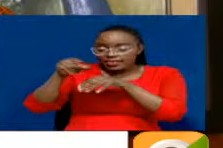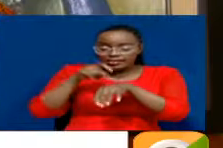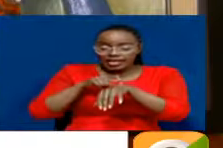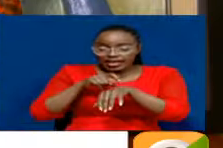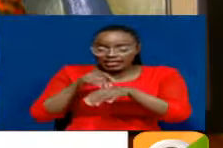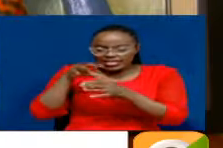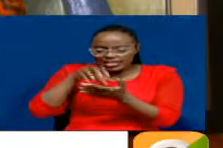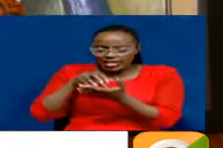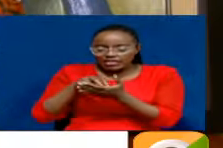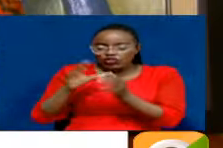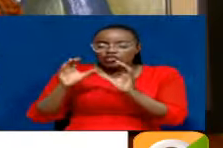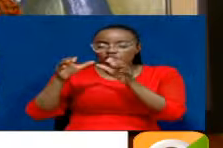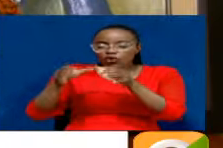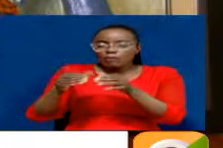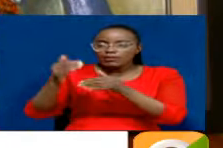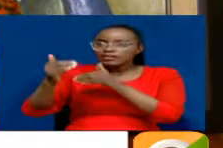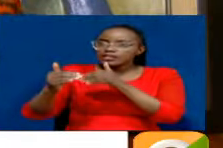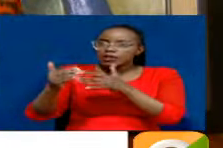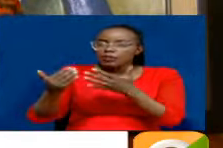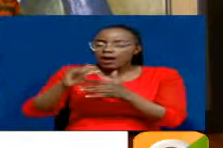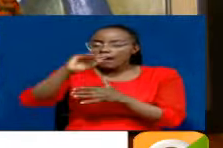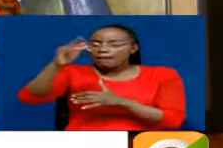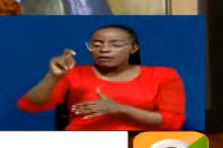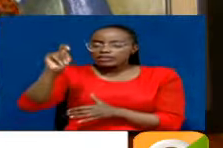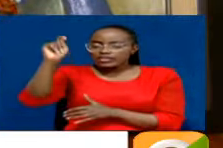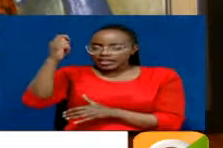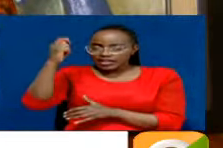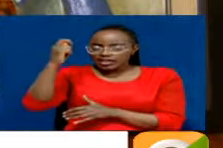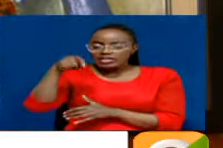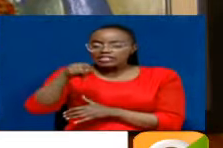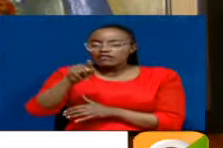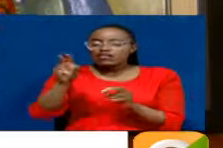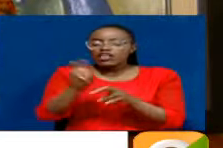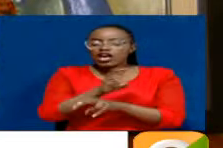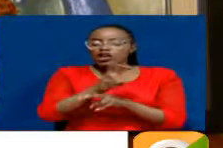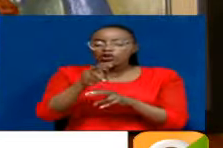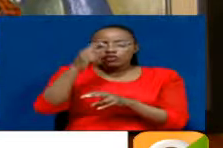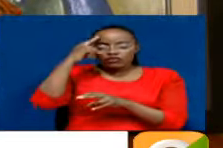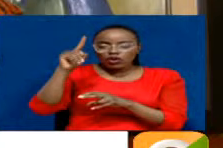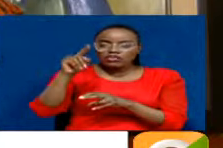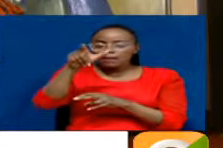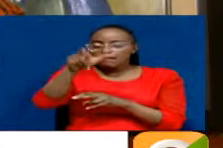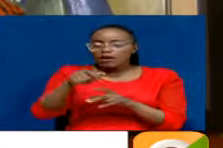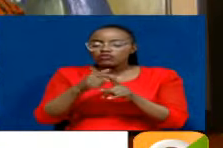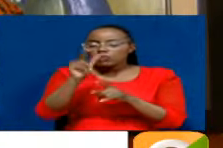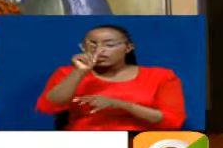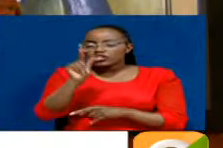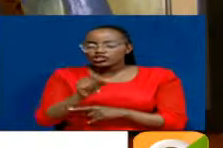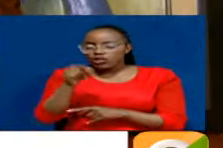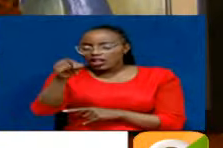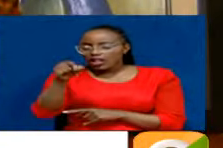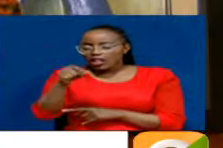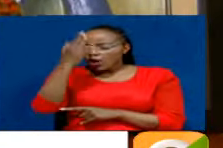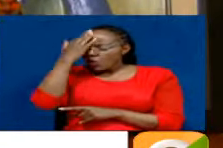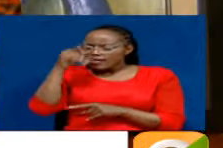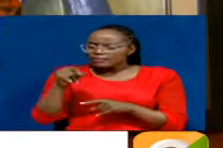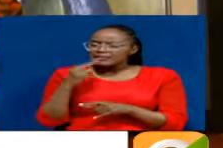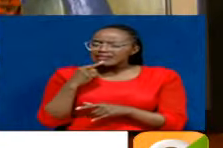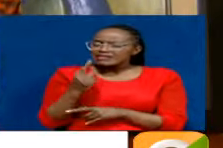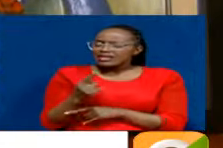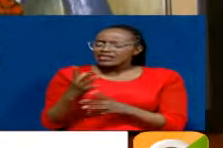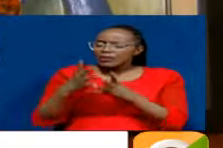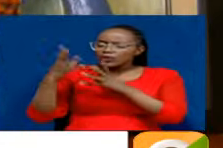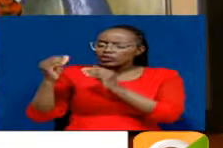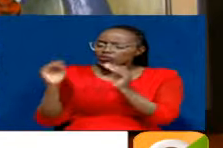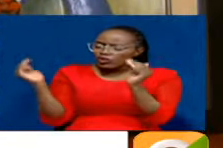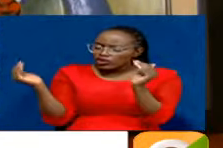case, the community around Mount Kenya, they will look for running mates from that region. Why can't they say that they will go